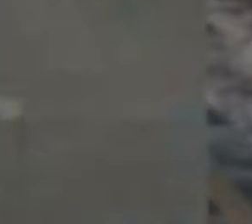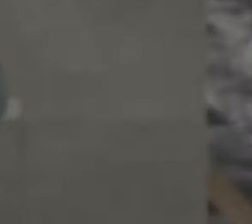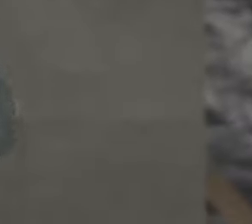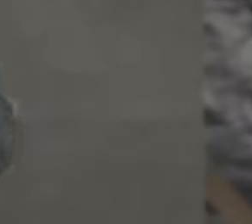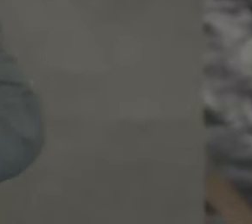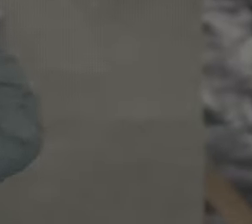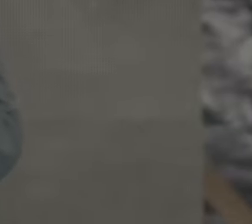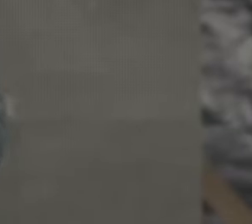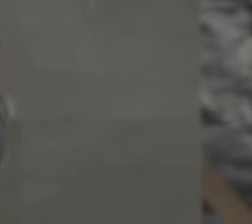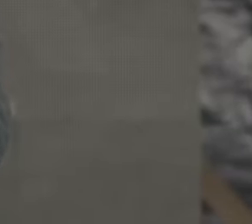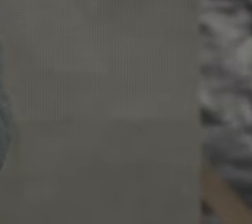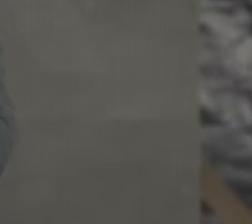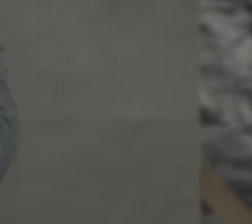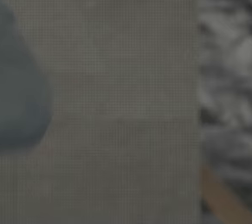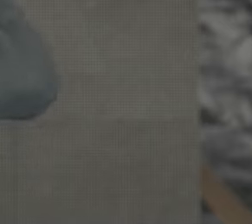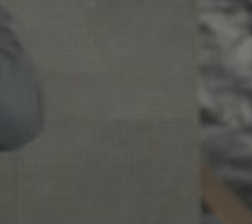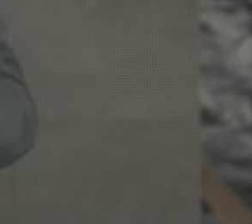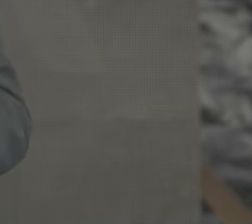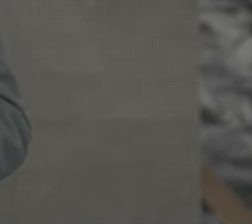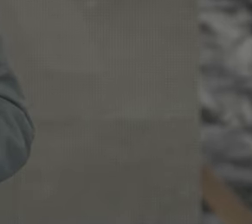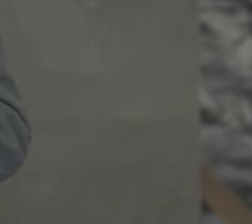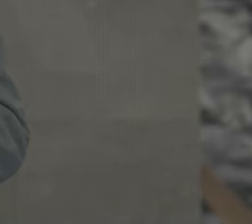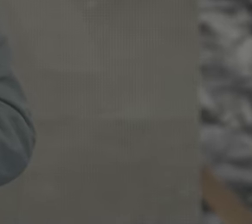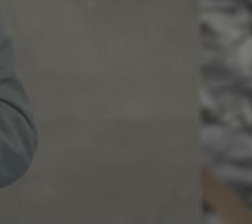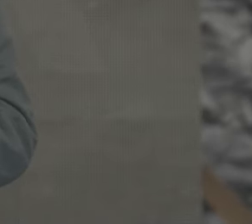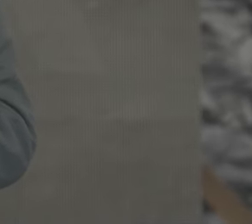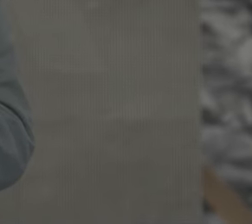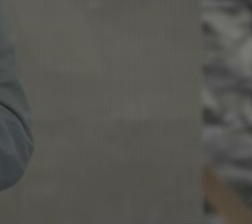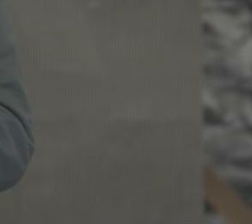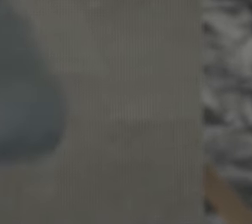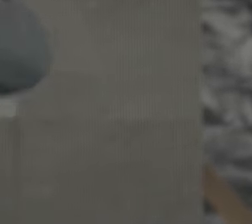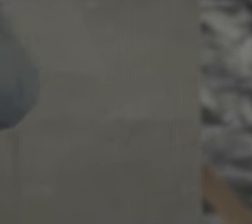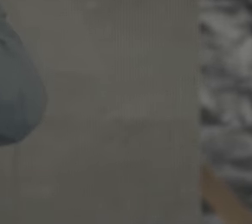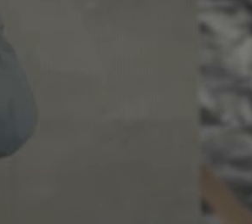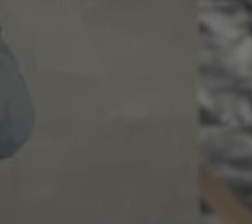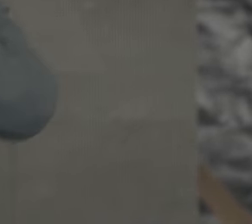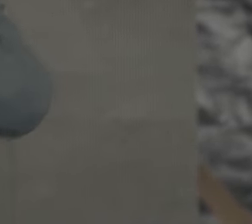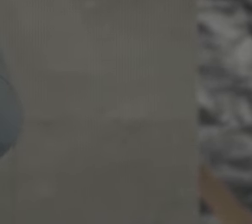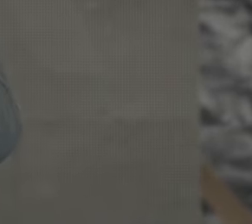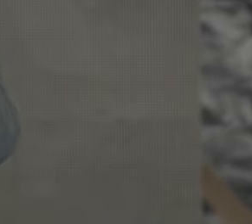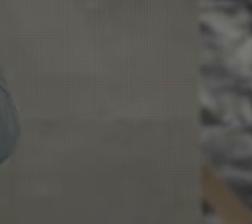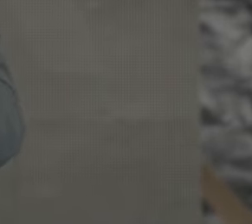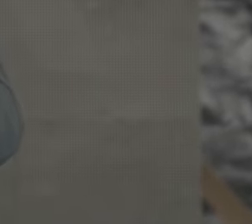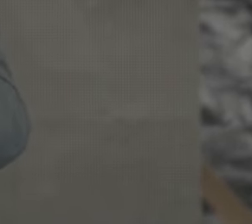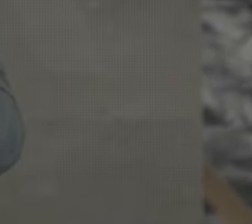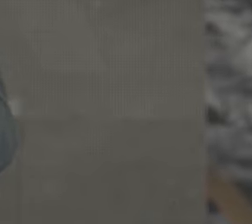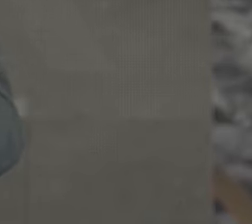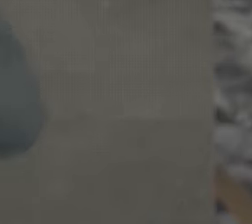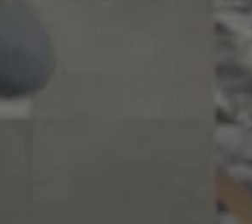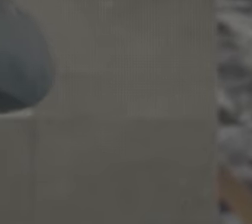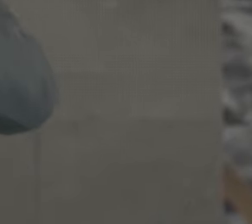murmured against Moses and against Aaron. And the whole